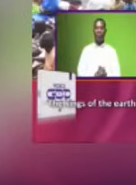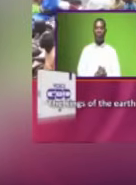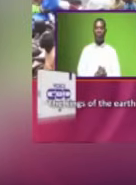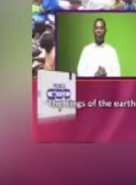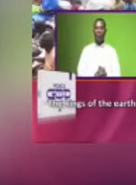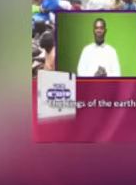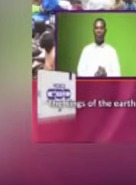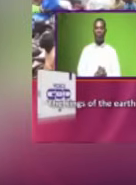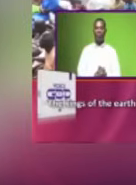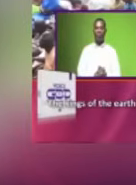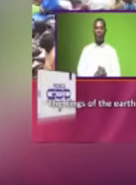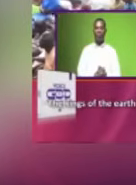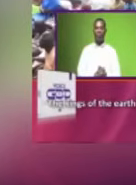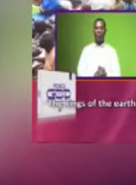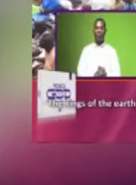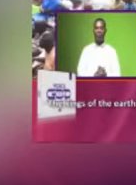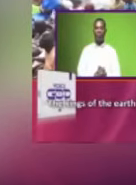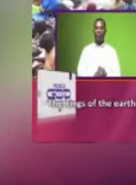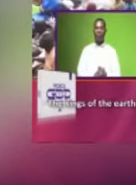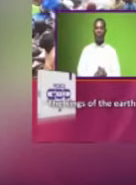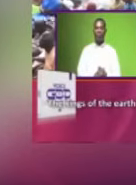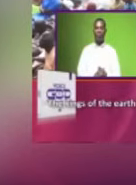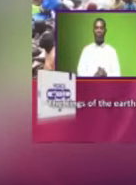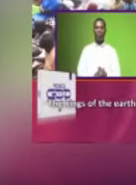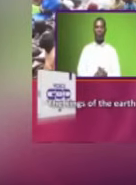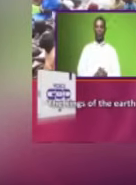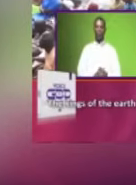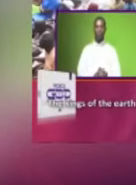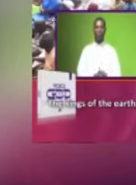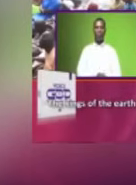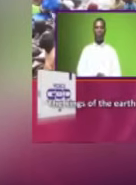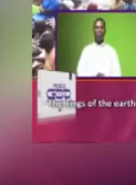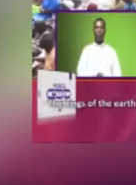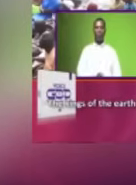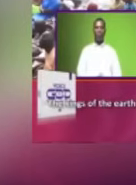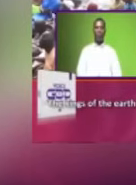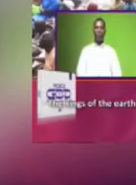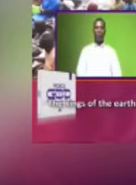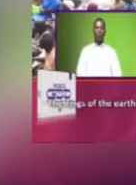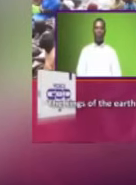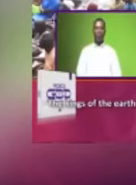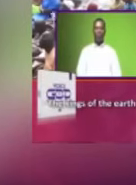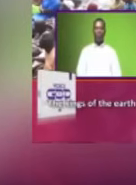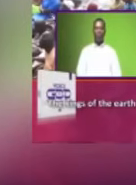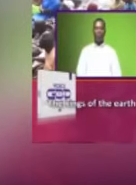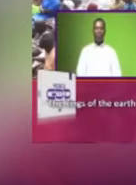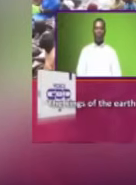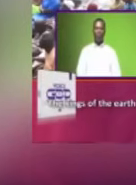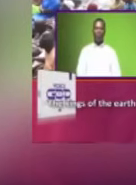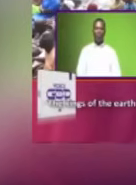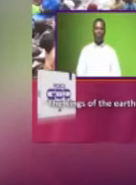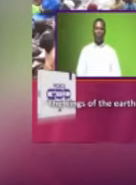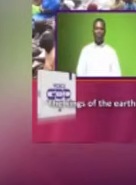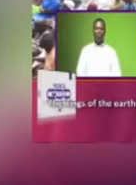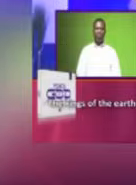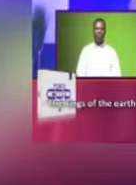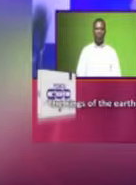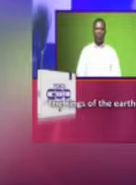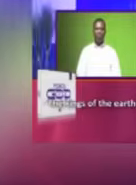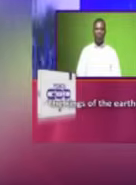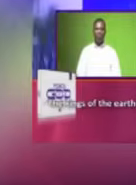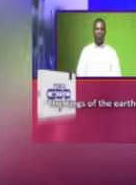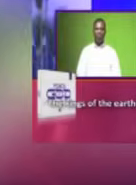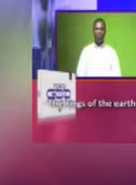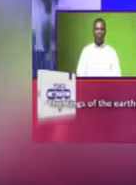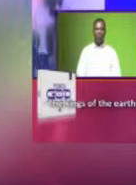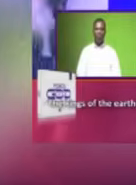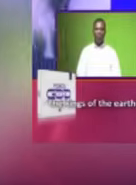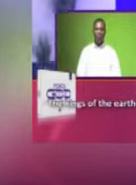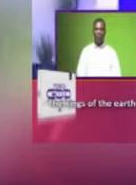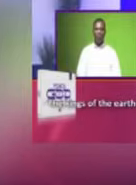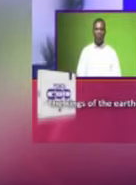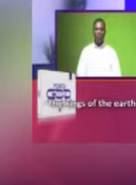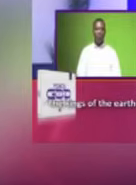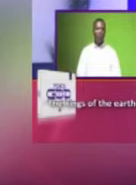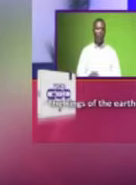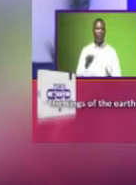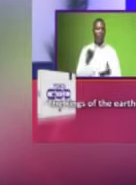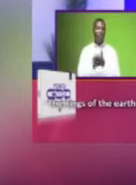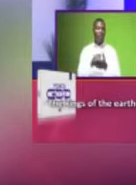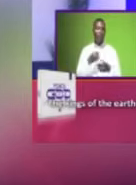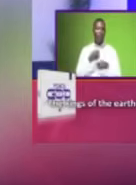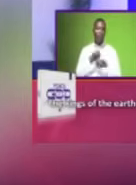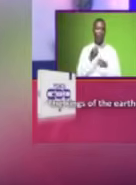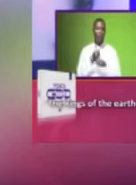abroad, go and listen to how they are attacking me in their churches before their congregants. And no, my level, dear